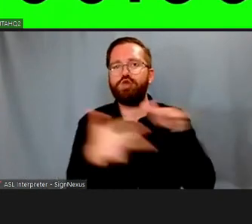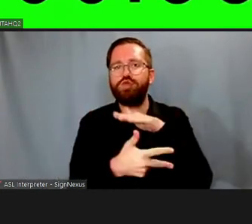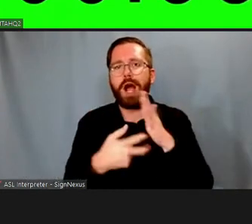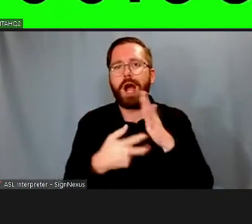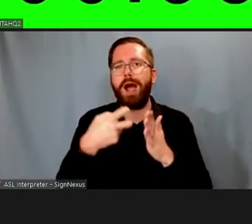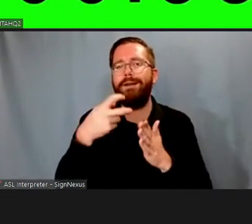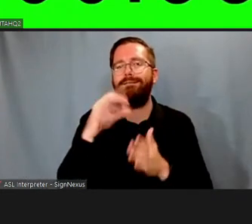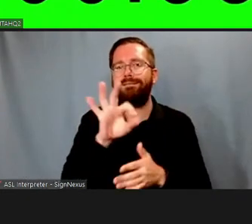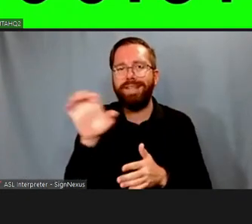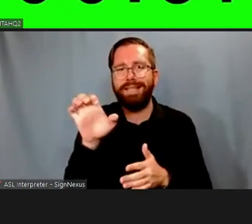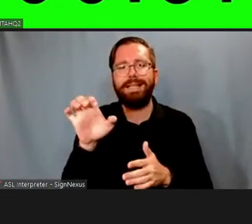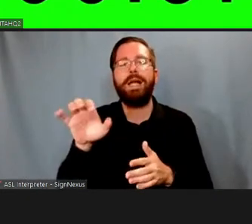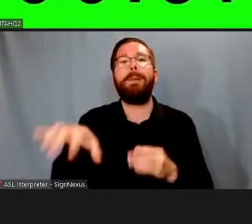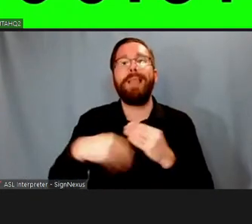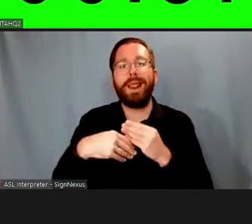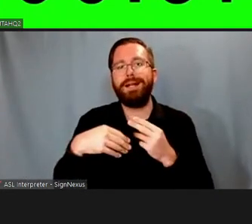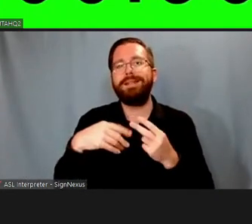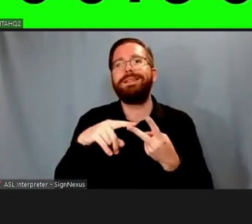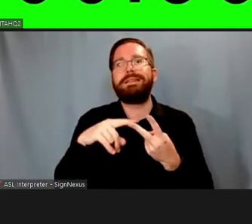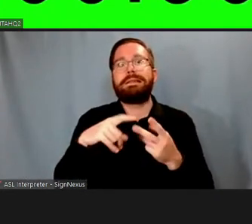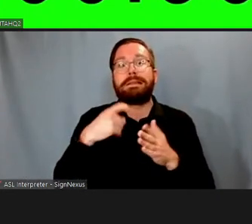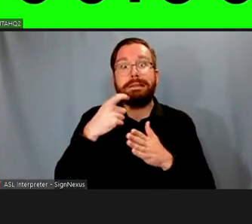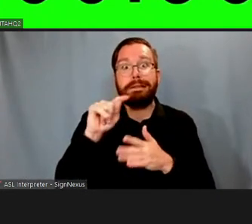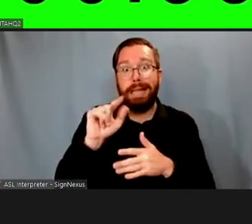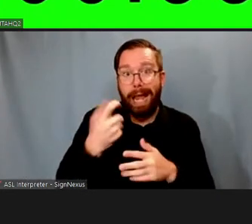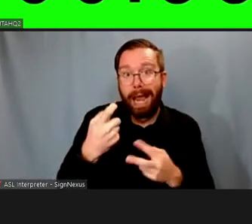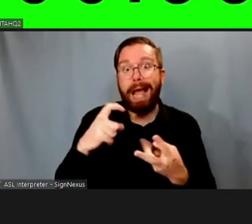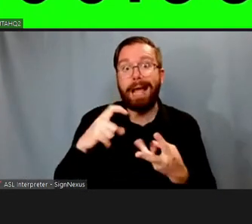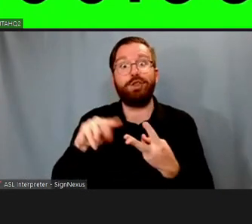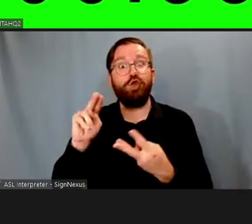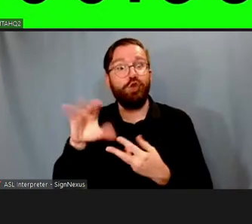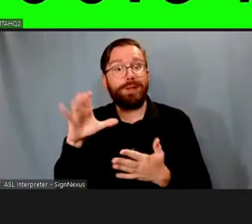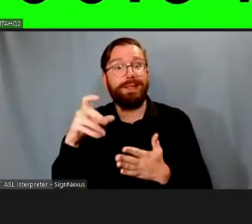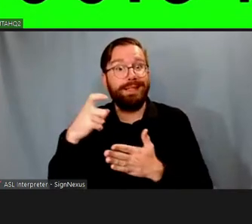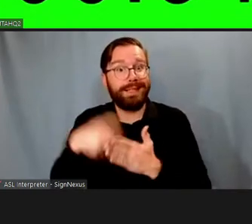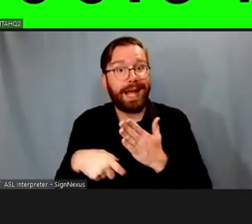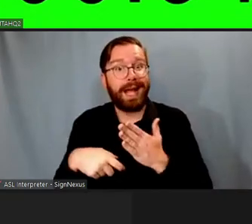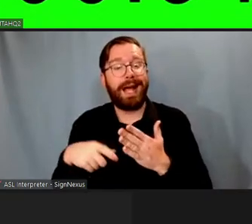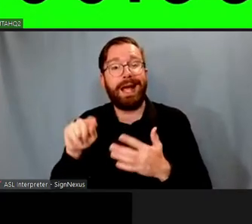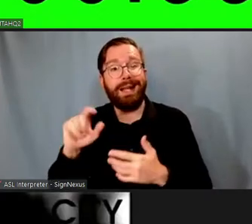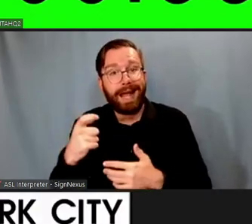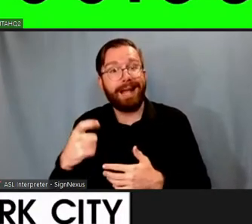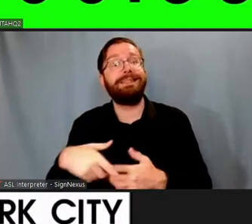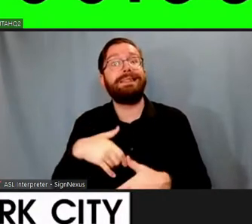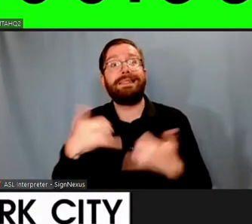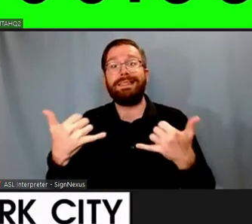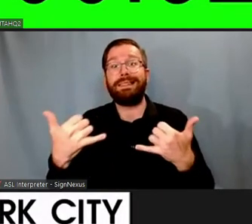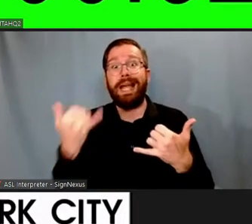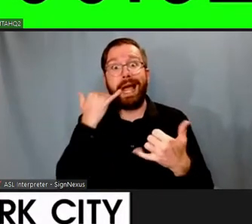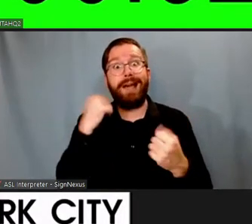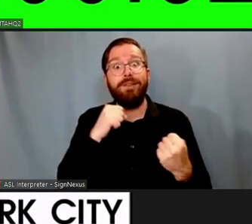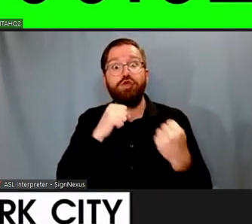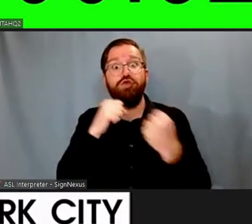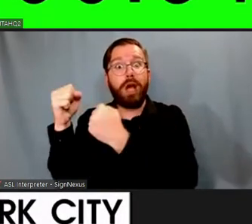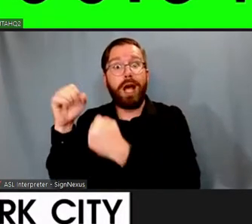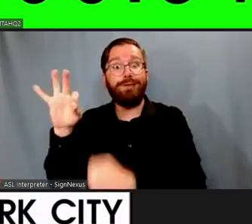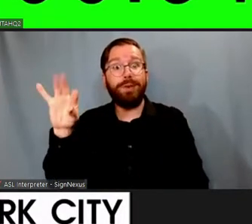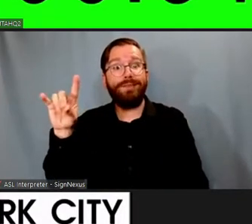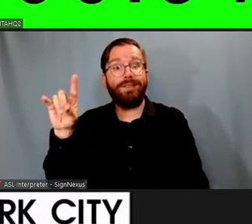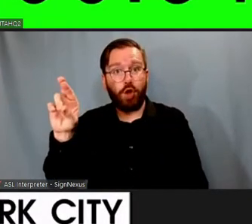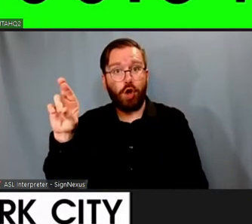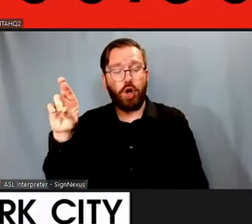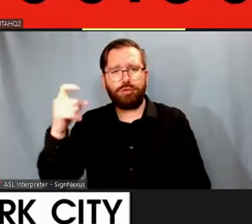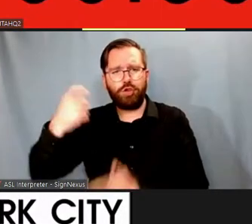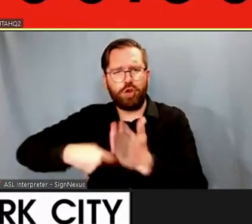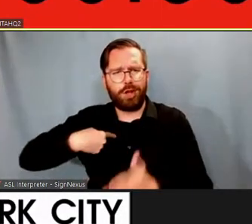my new york city tax and now i'm going to be charged when i go one block from my garage to the fdr every time